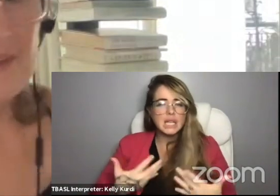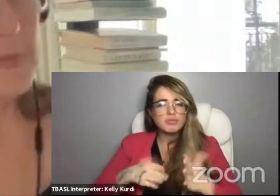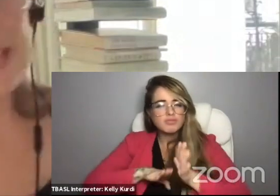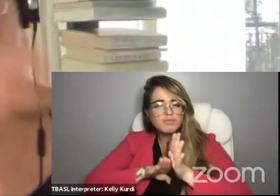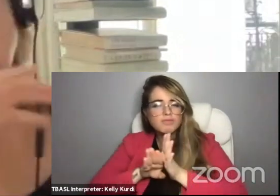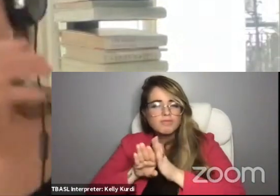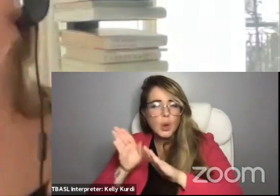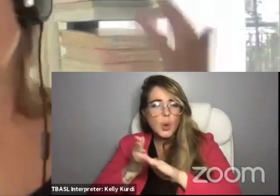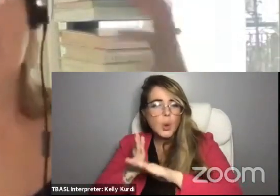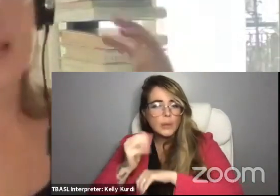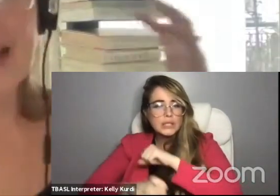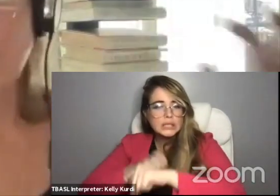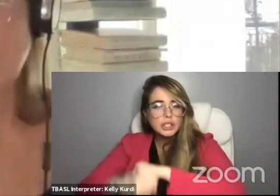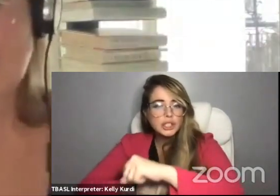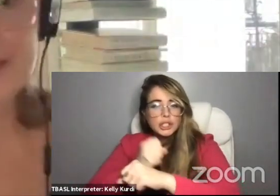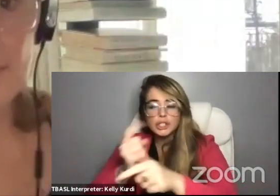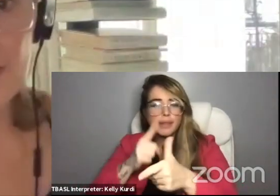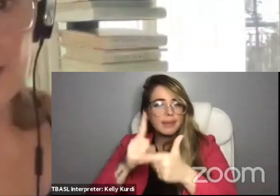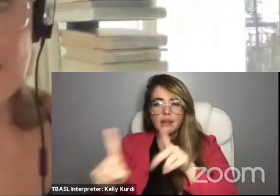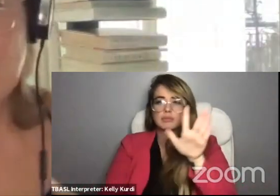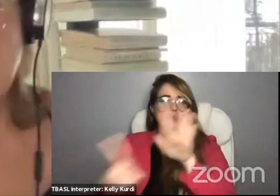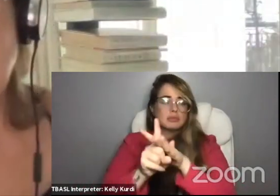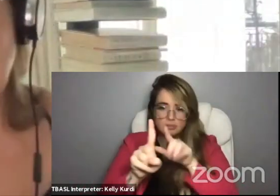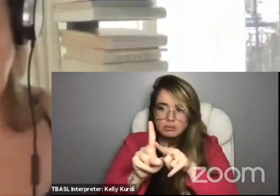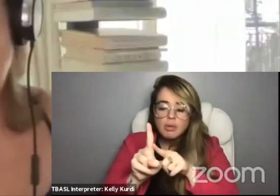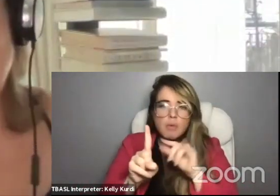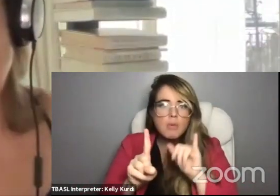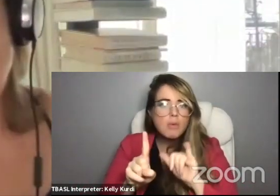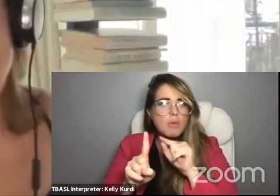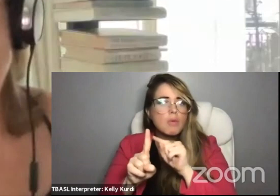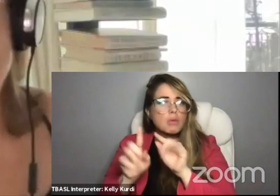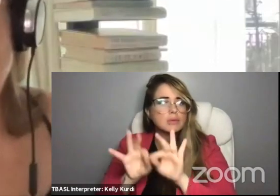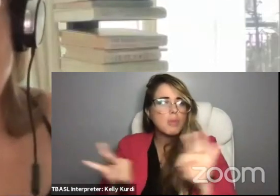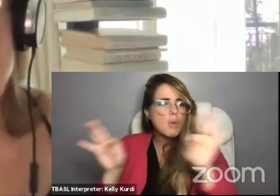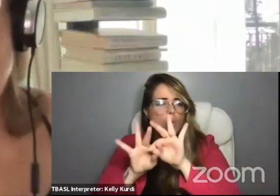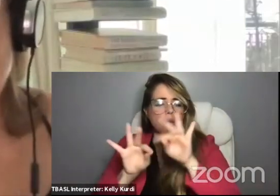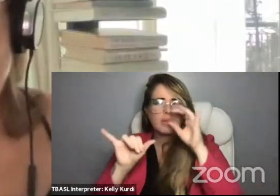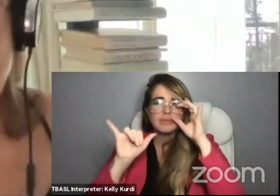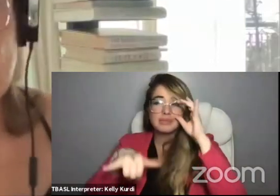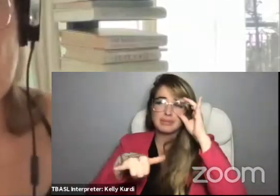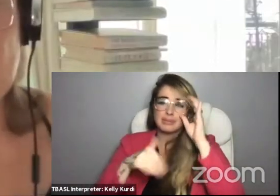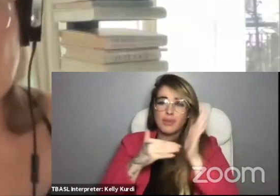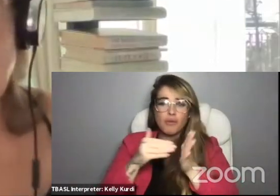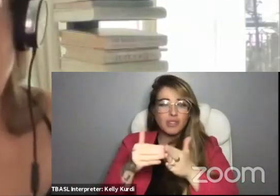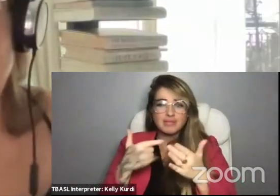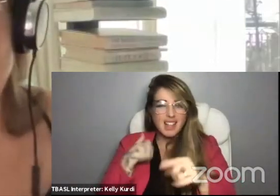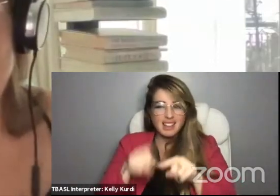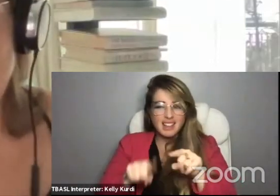years, and then comes flying out as something and often isn't